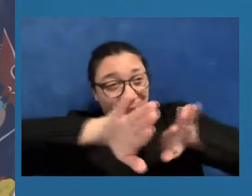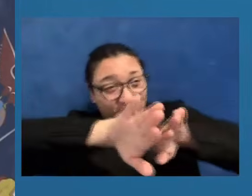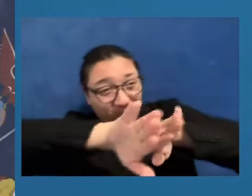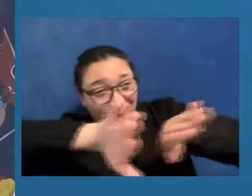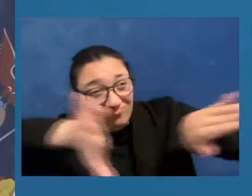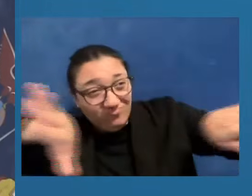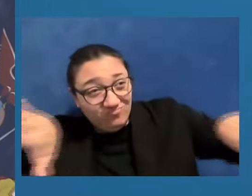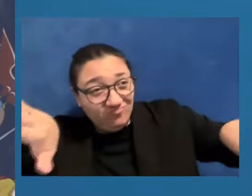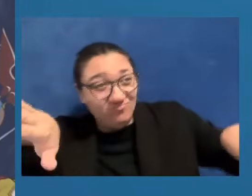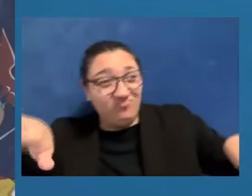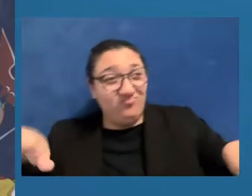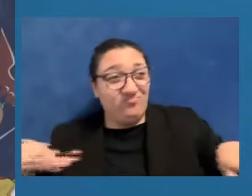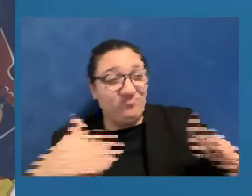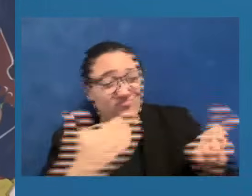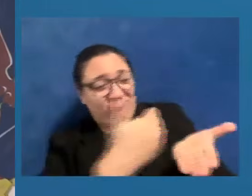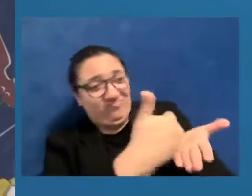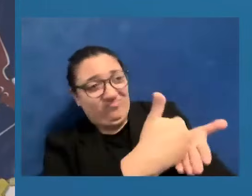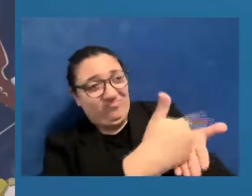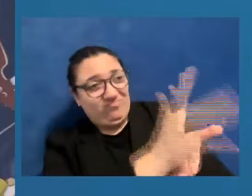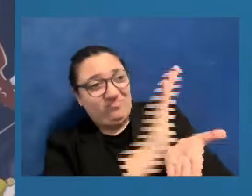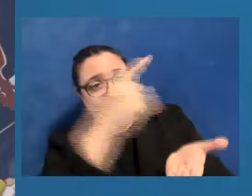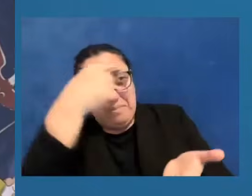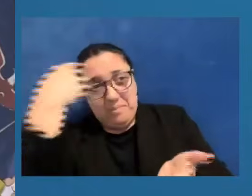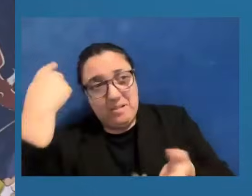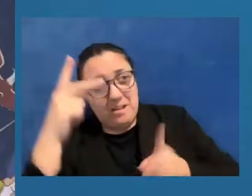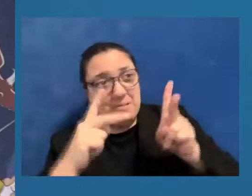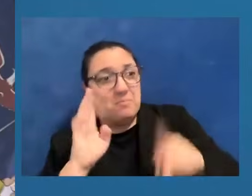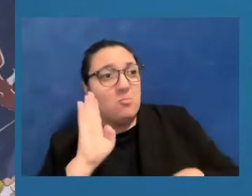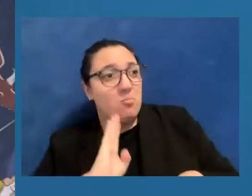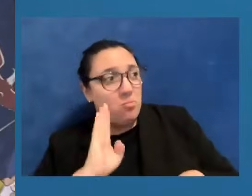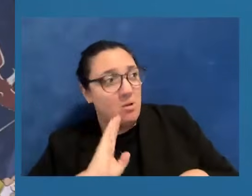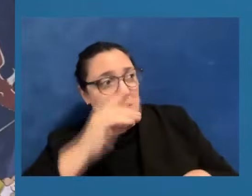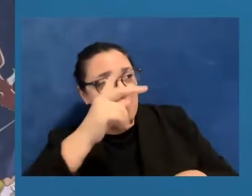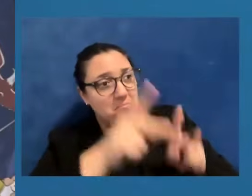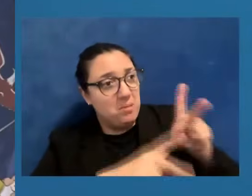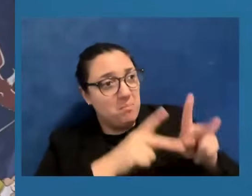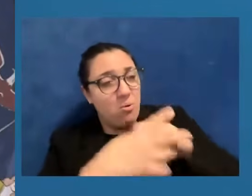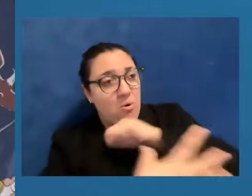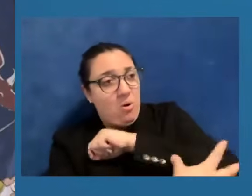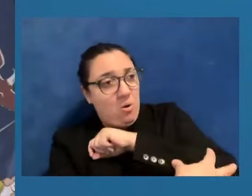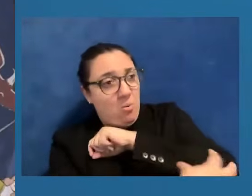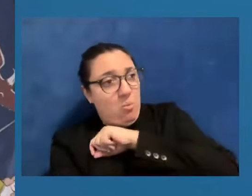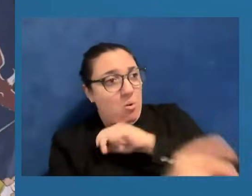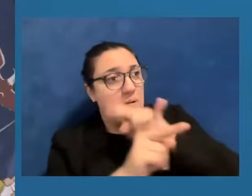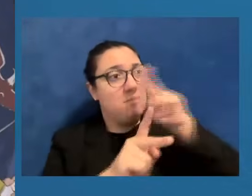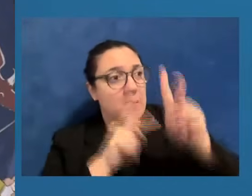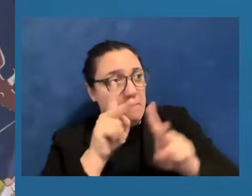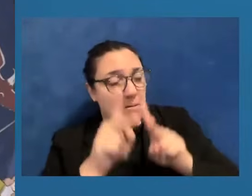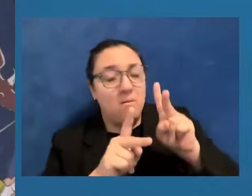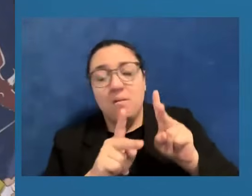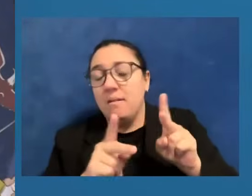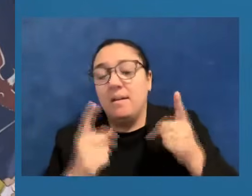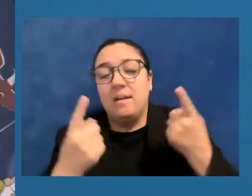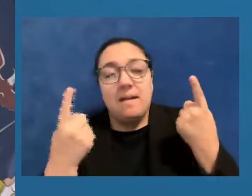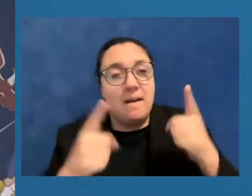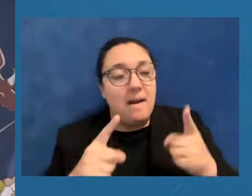just marginalize Black people, brown people, poor people, it happened all over the country.